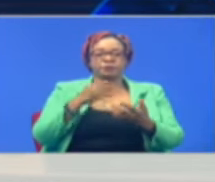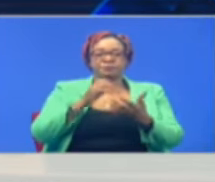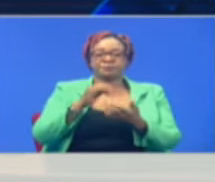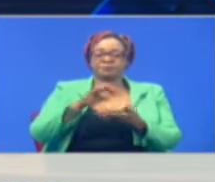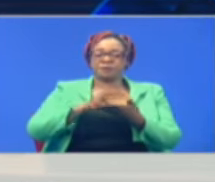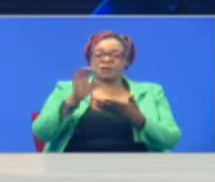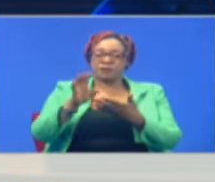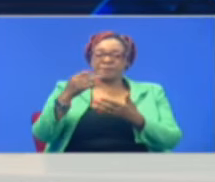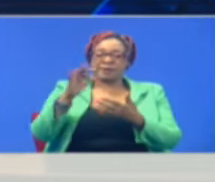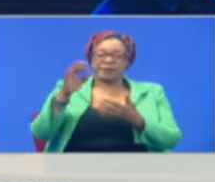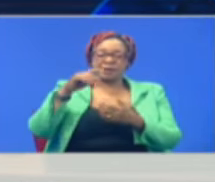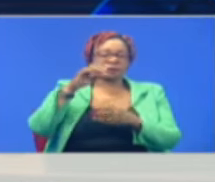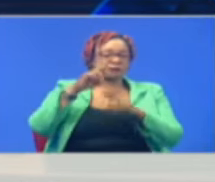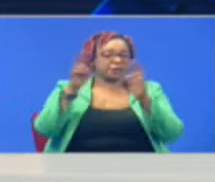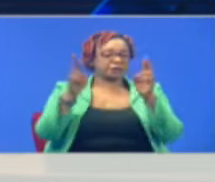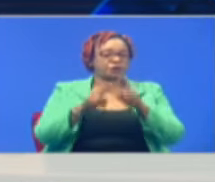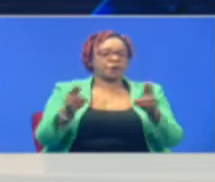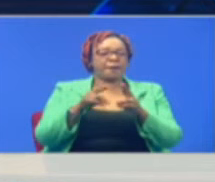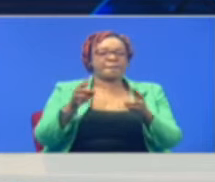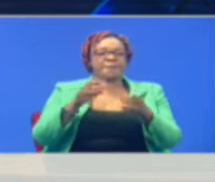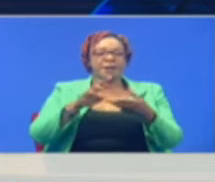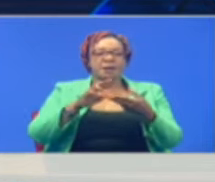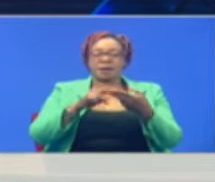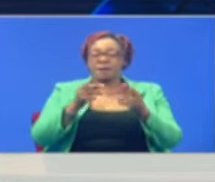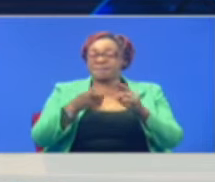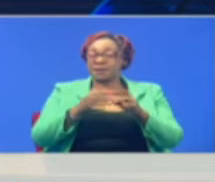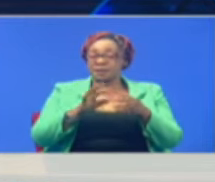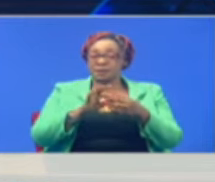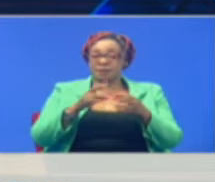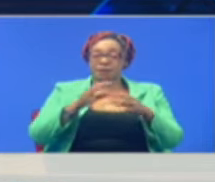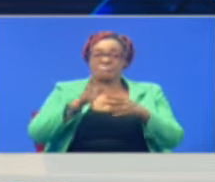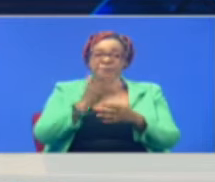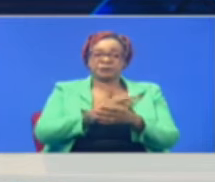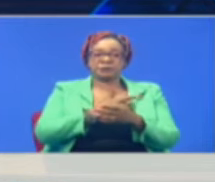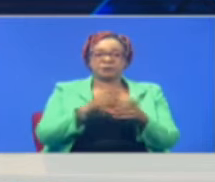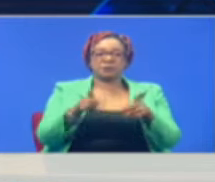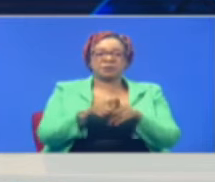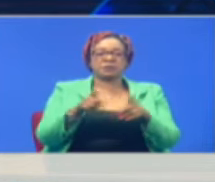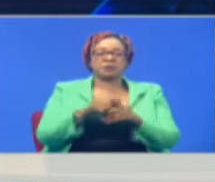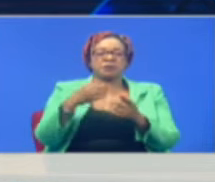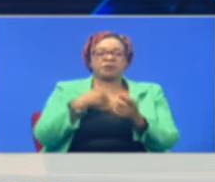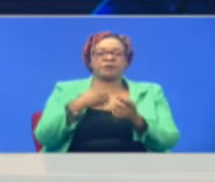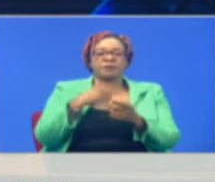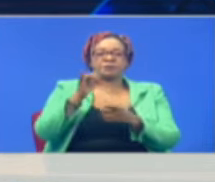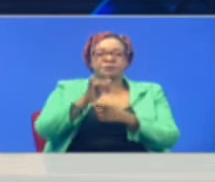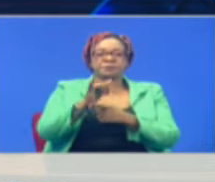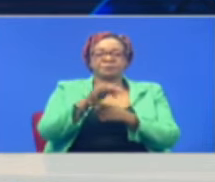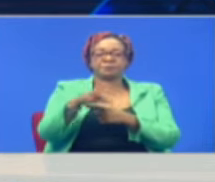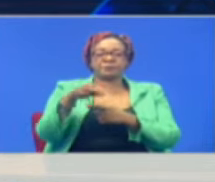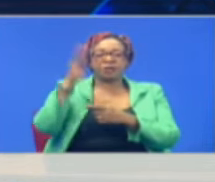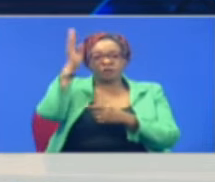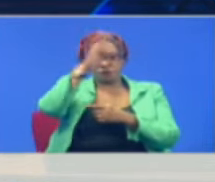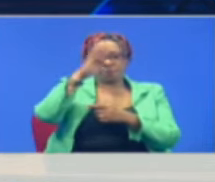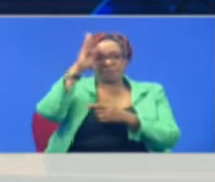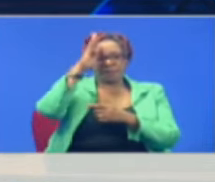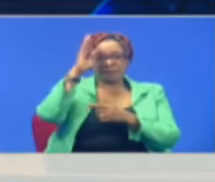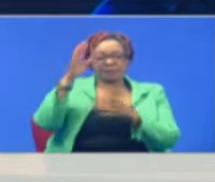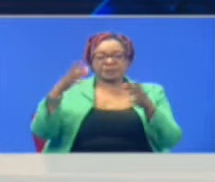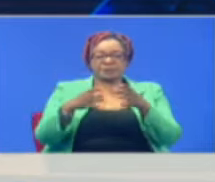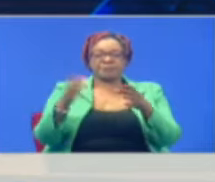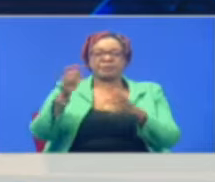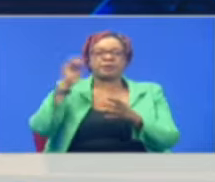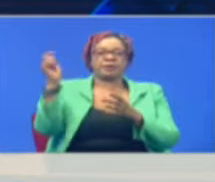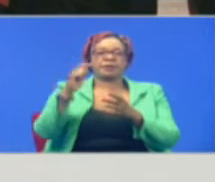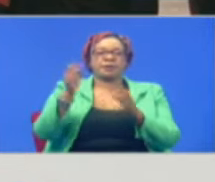International Paralympics Committee as the country takes part in the World Para-Athletics Grand Prix in Dubai. Team Kenya is represented